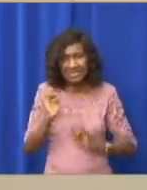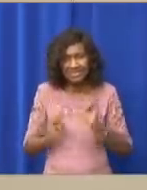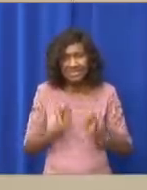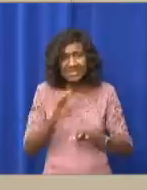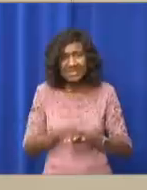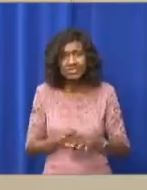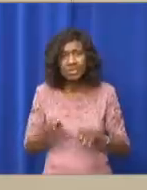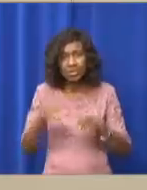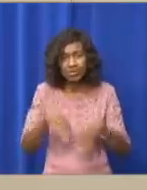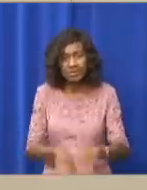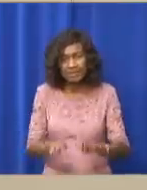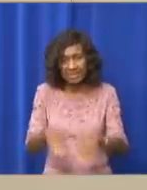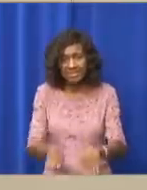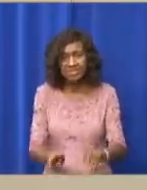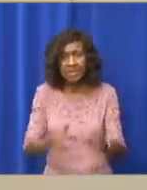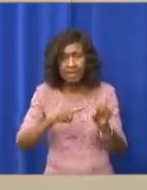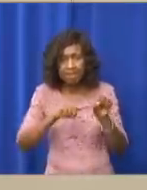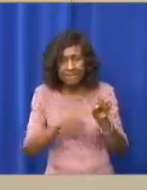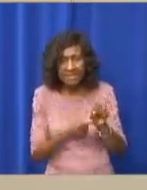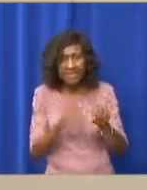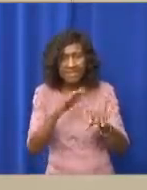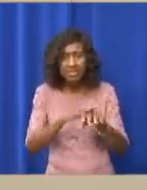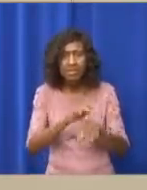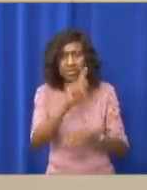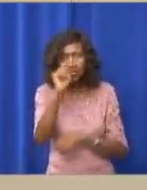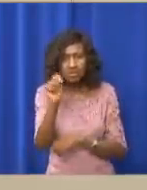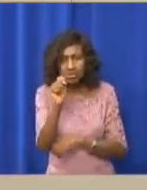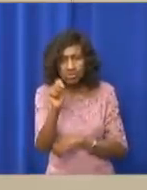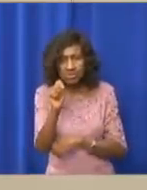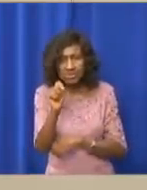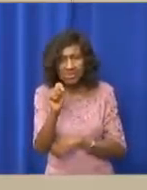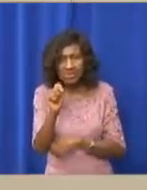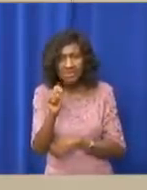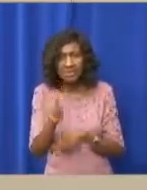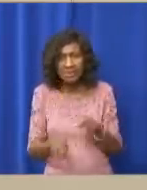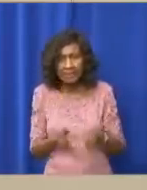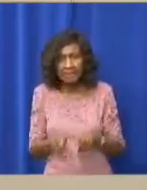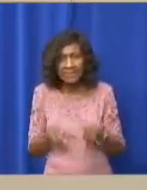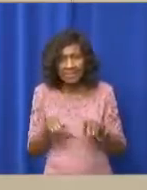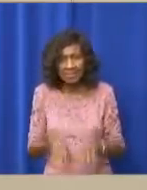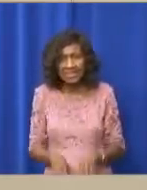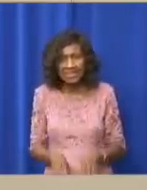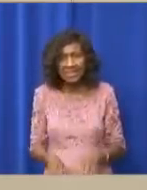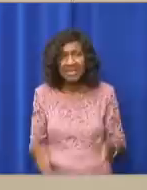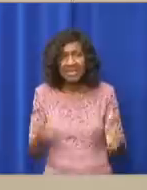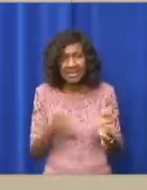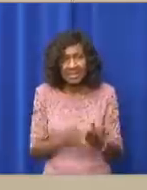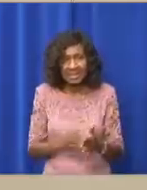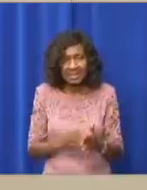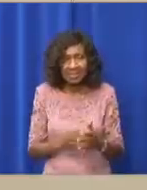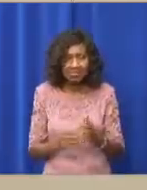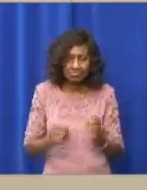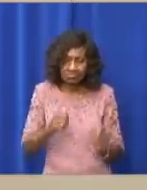So starting on Tuesday, people will once again be able to drive to